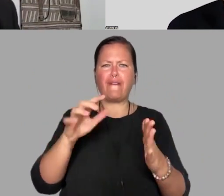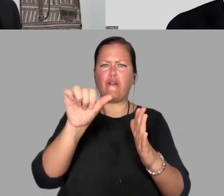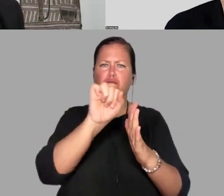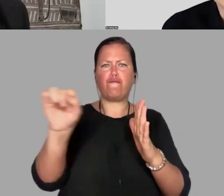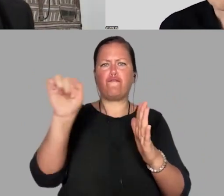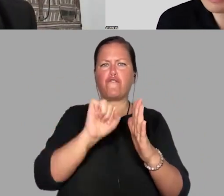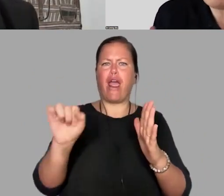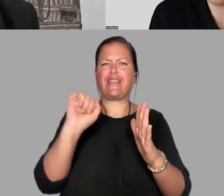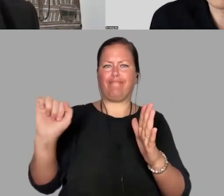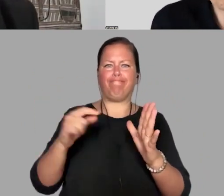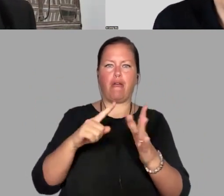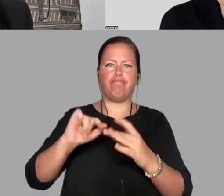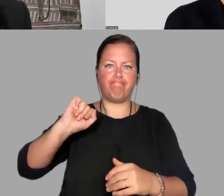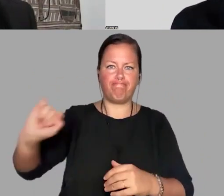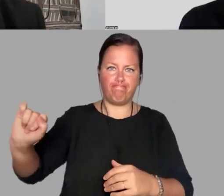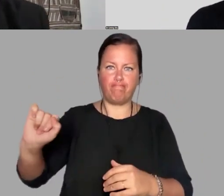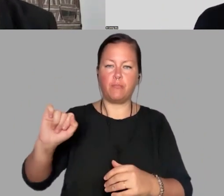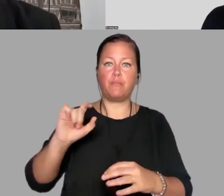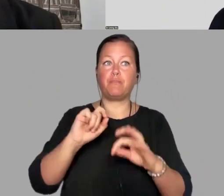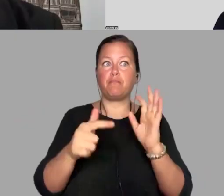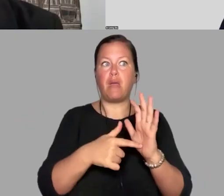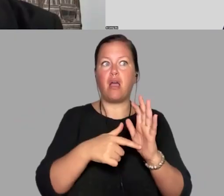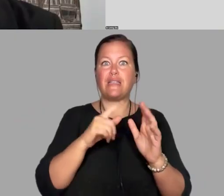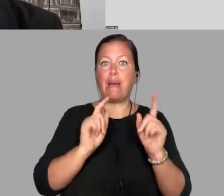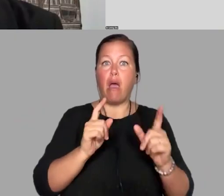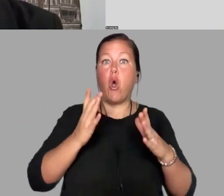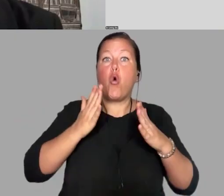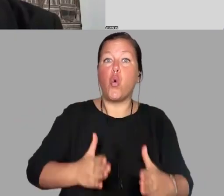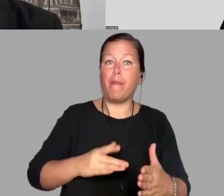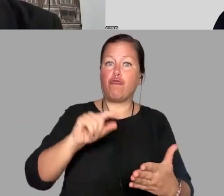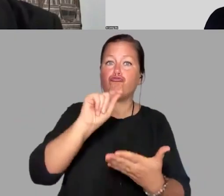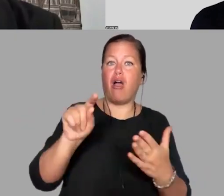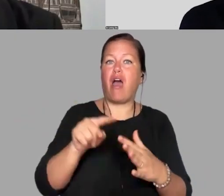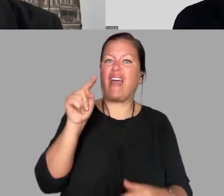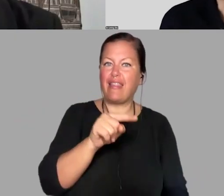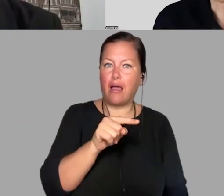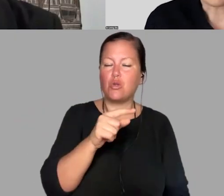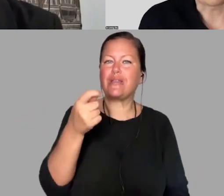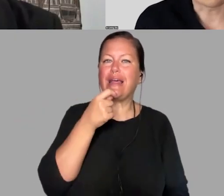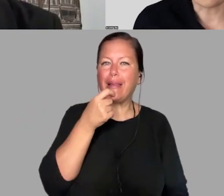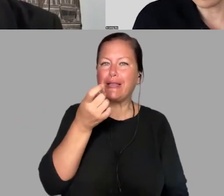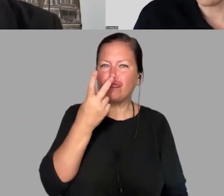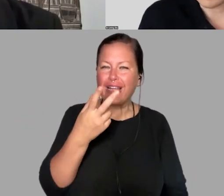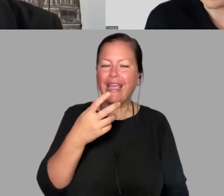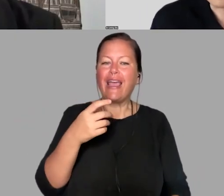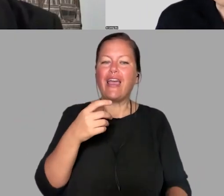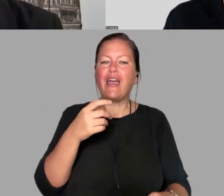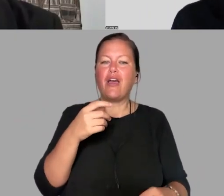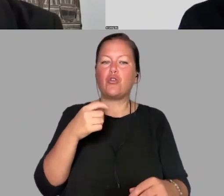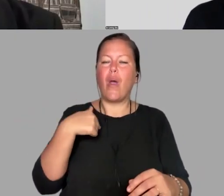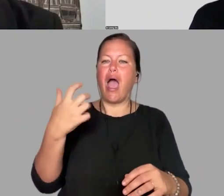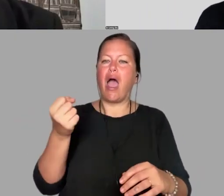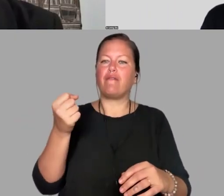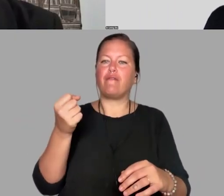AI. But there are human just write in that way. So it's a bit tricky. We used to have a joke to say